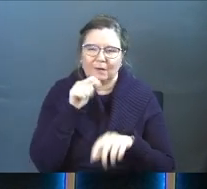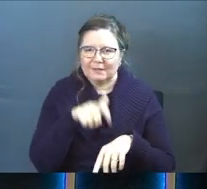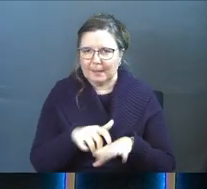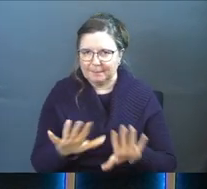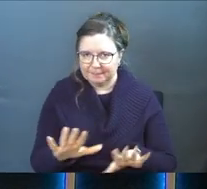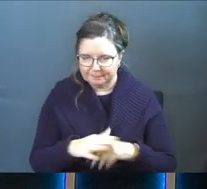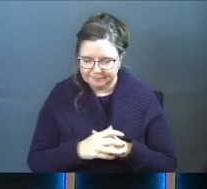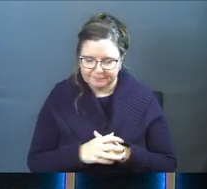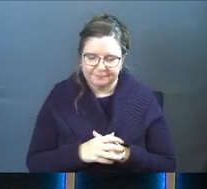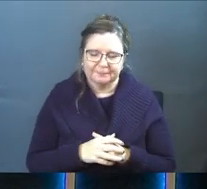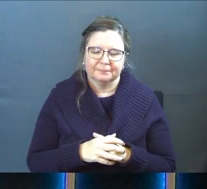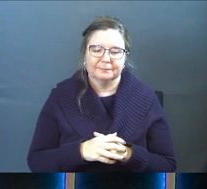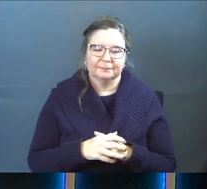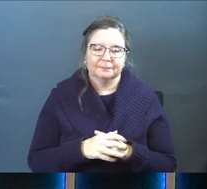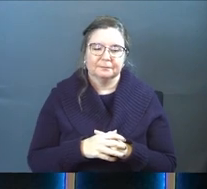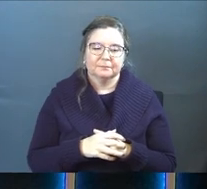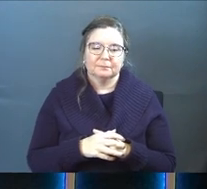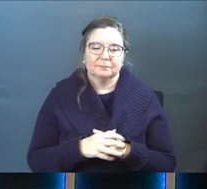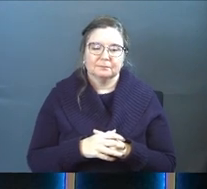have the time.